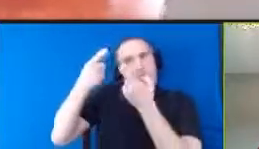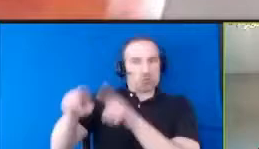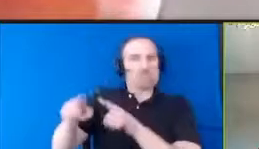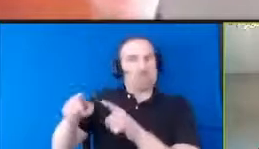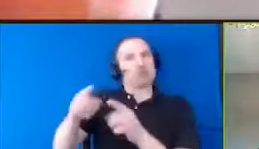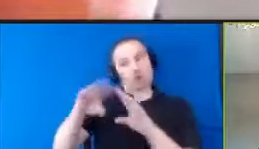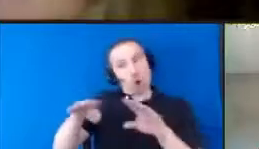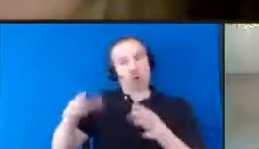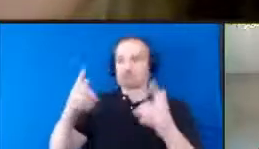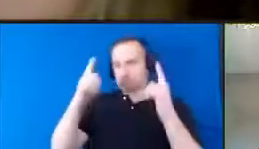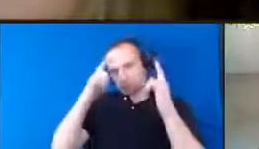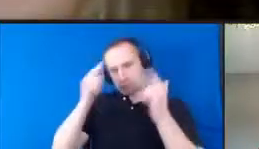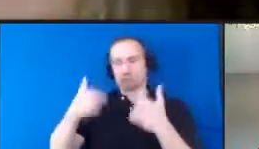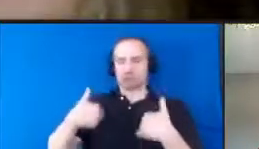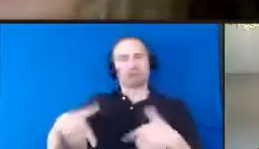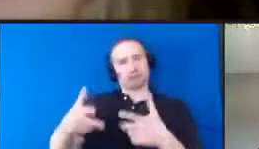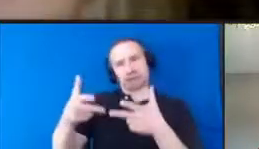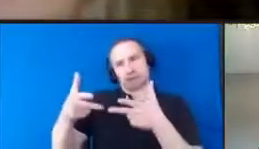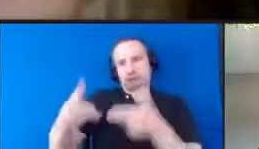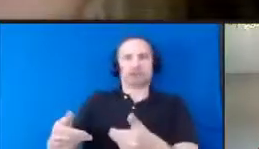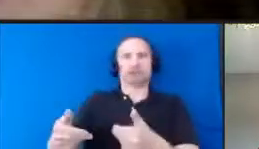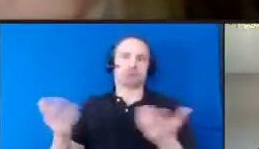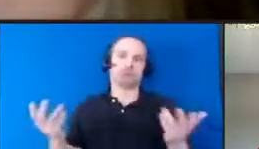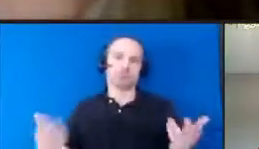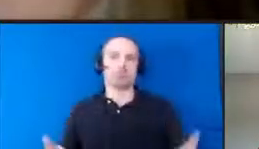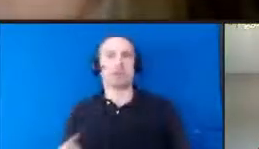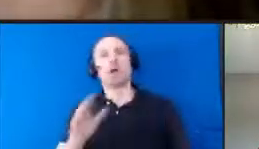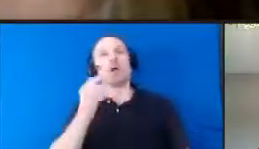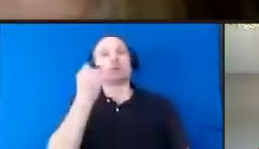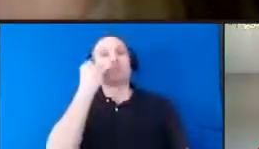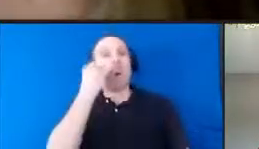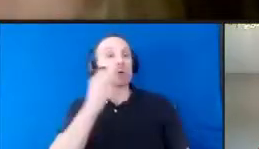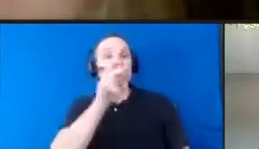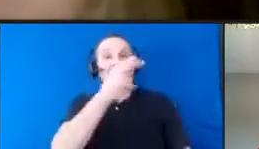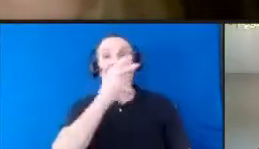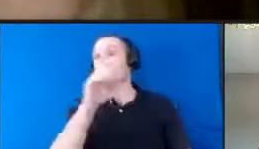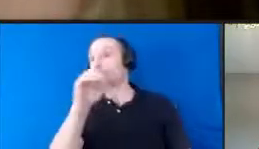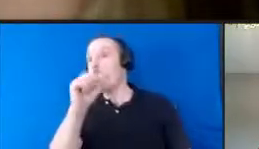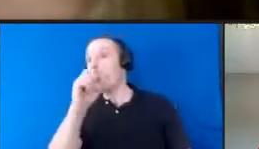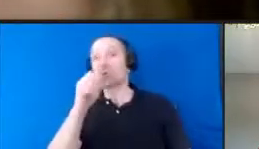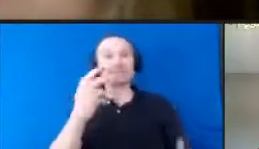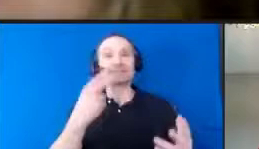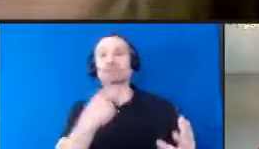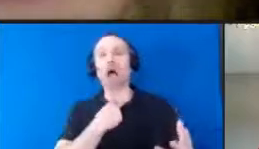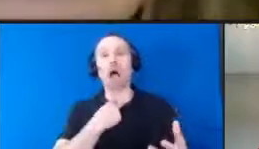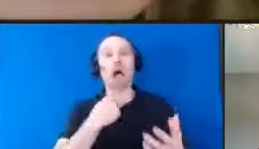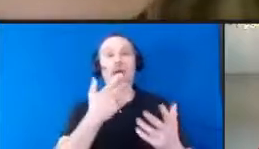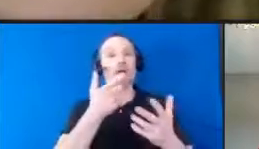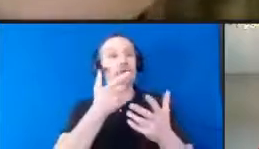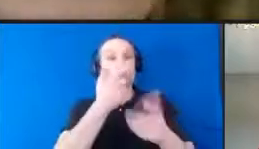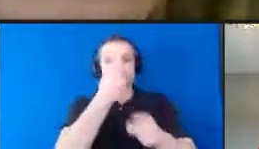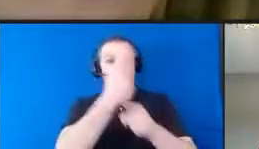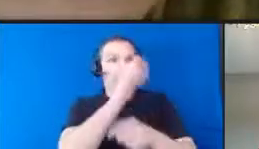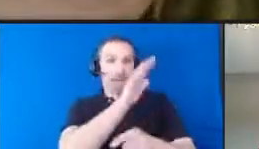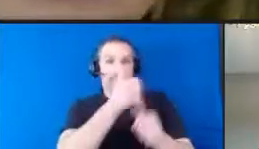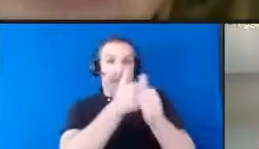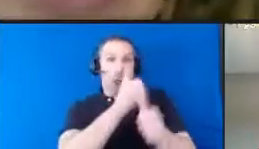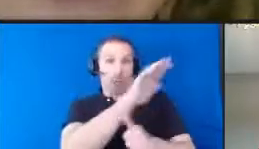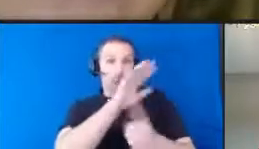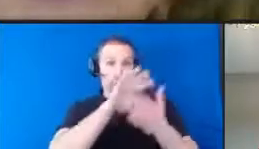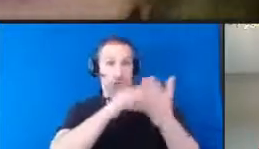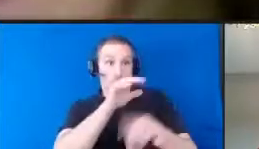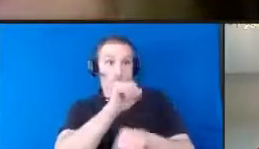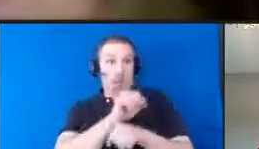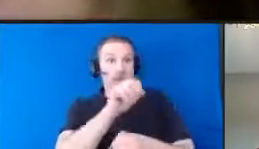Okay, so if someone isn't able to get the second dose of Pfizer or Moderna at their scheduled appointment, do they need to start